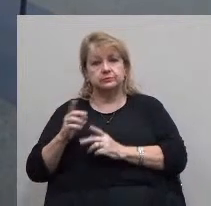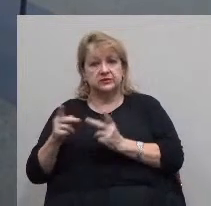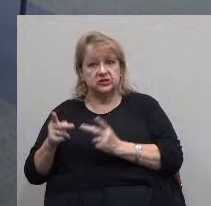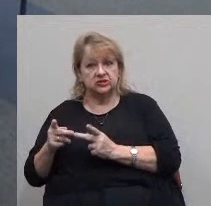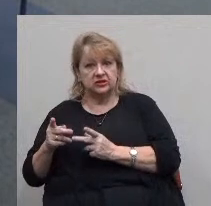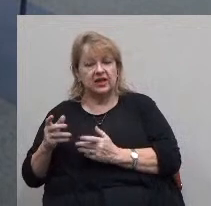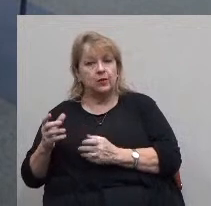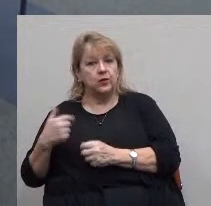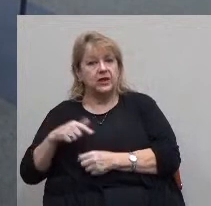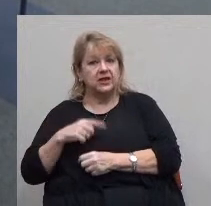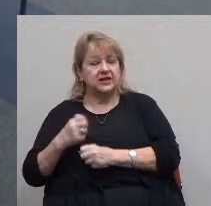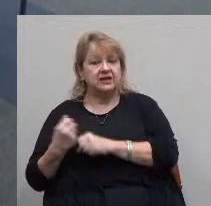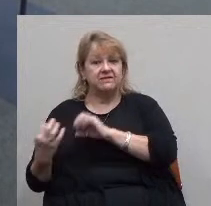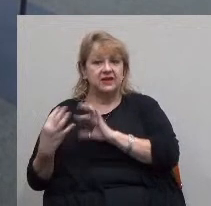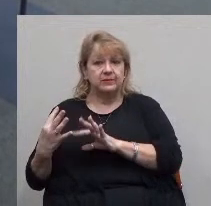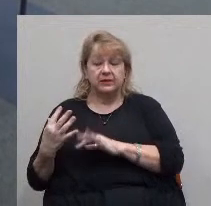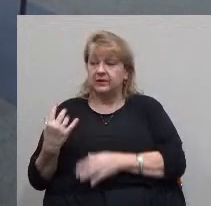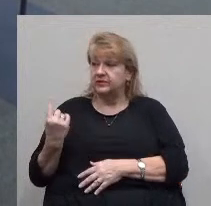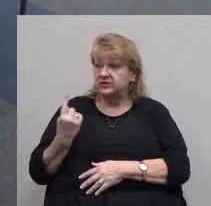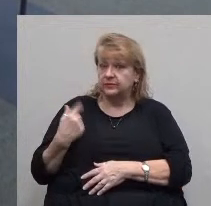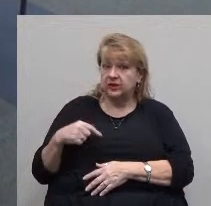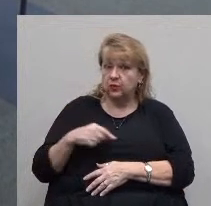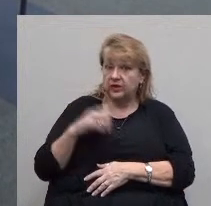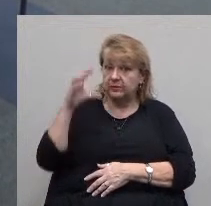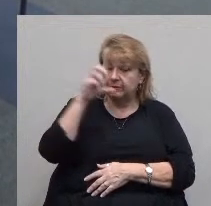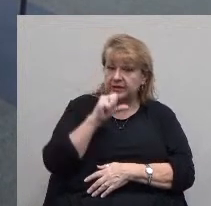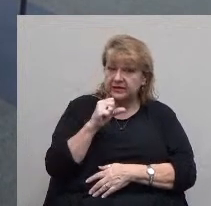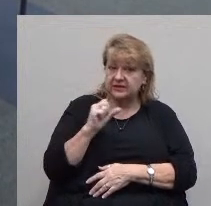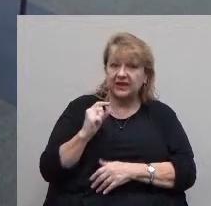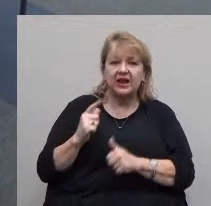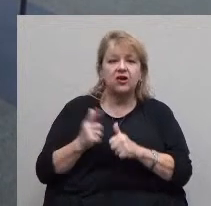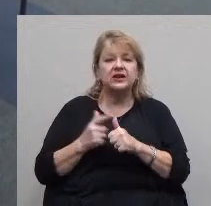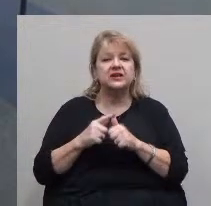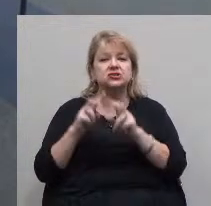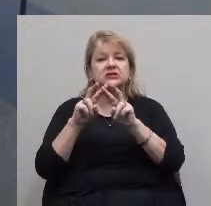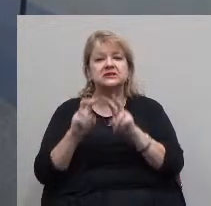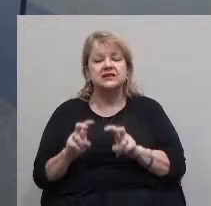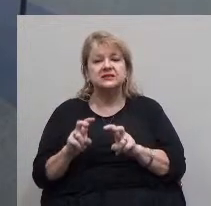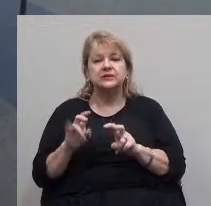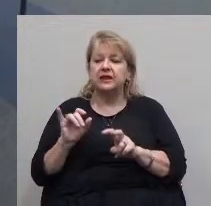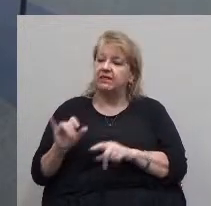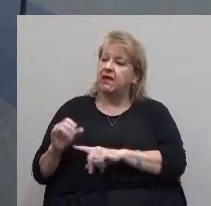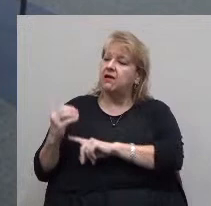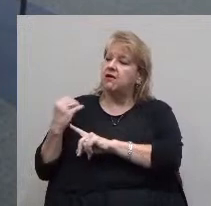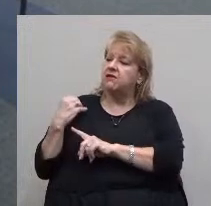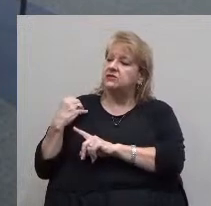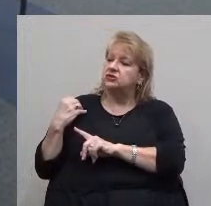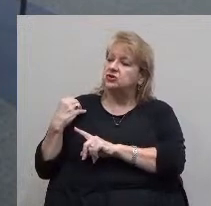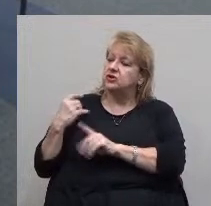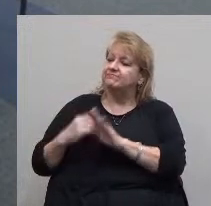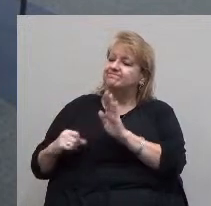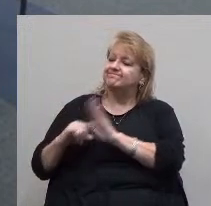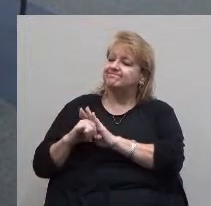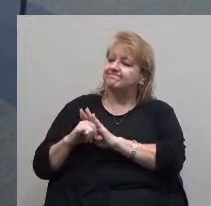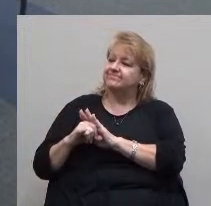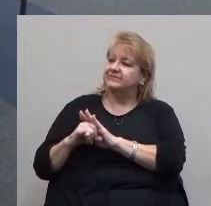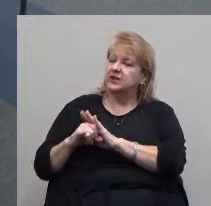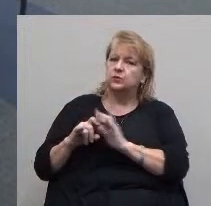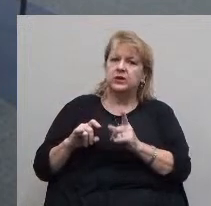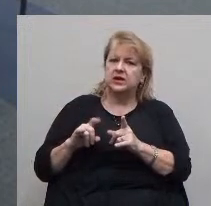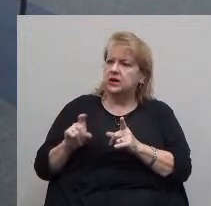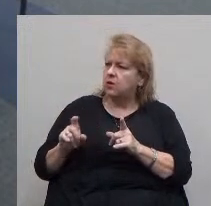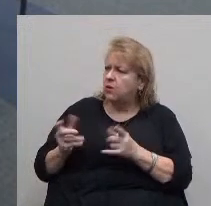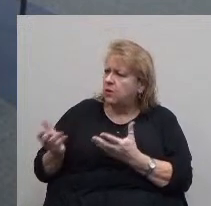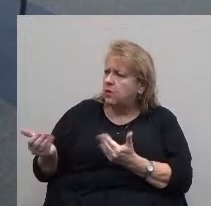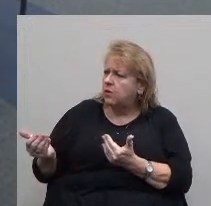can appreciate if there's something that we were missing in our initial assessment that officer has identified and we can take into consideration?